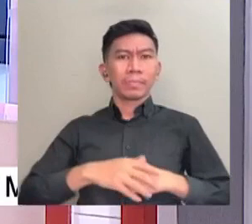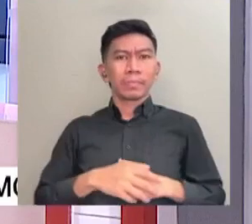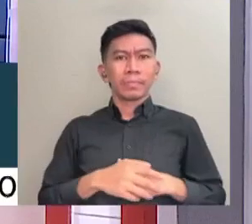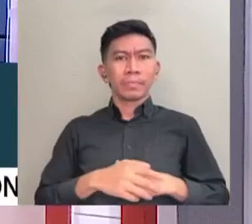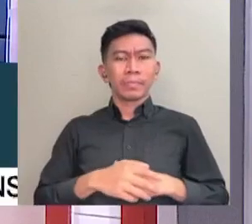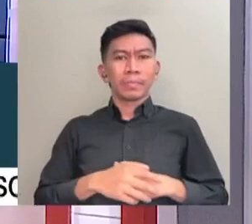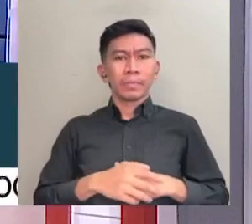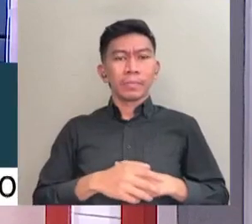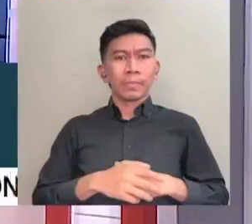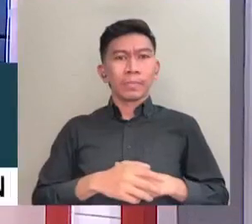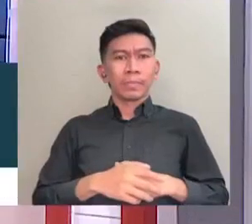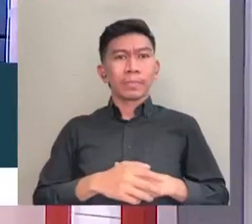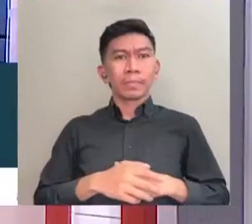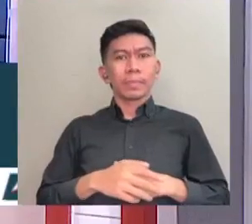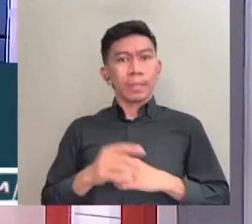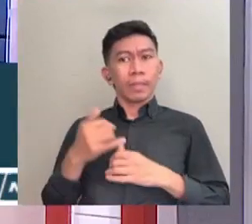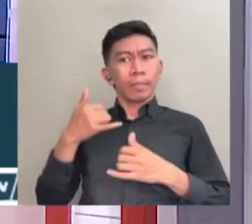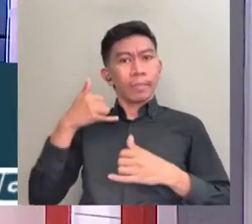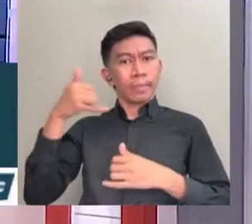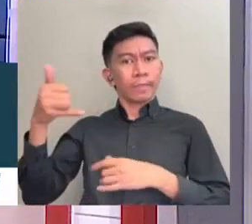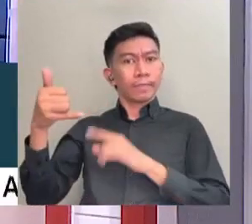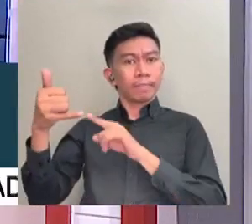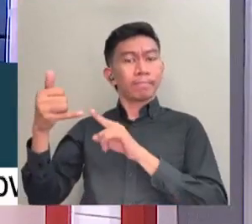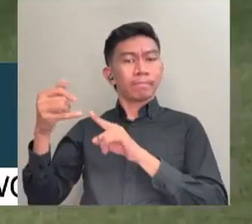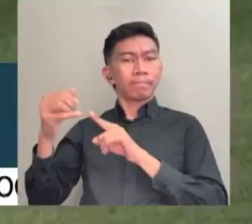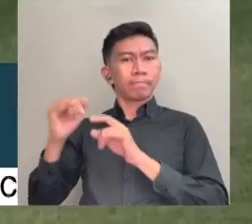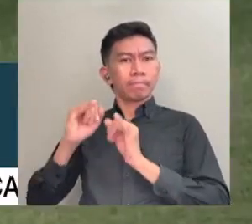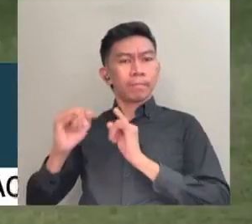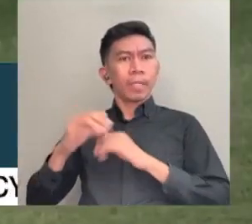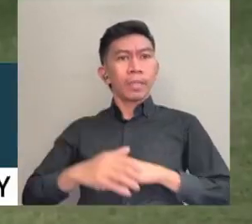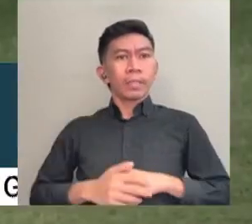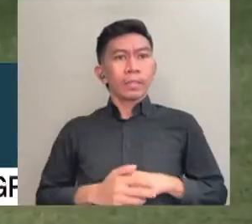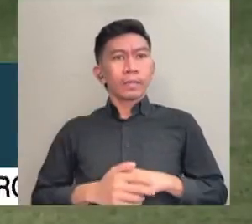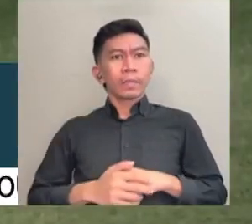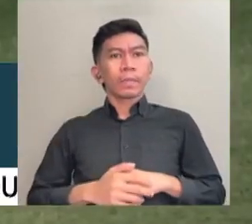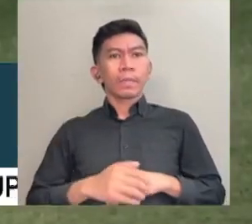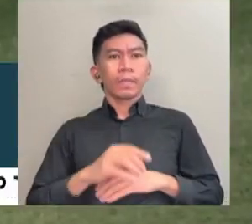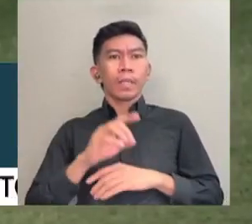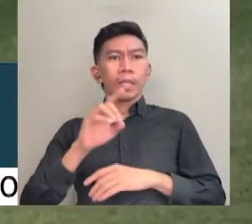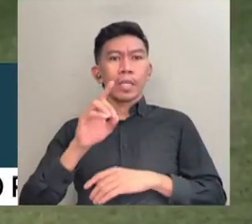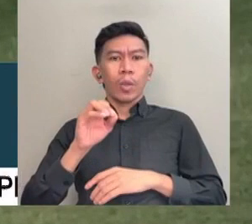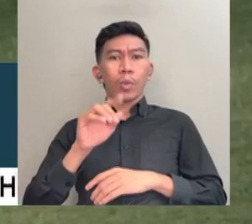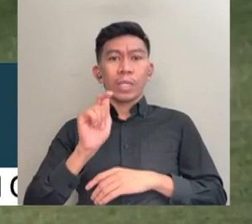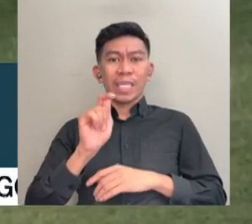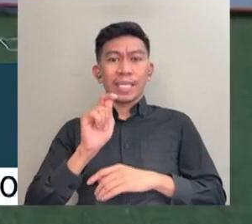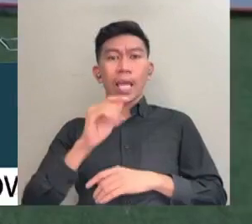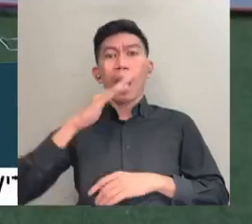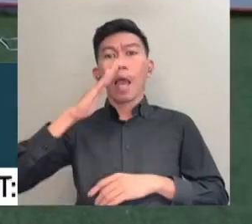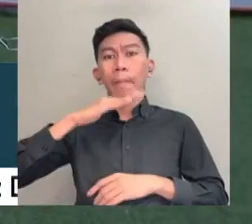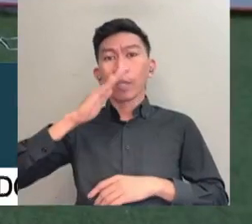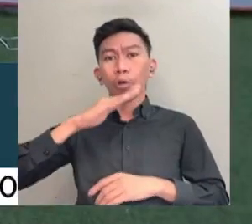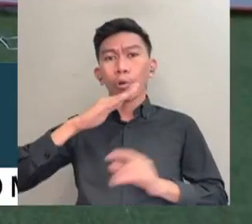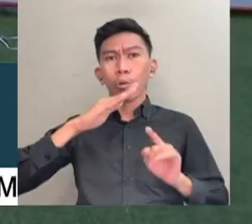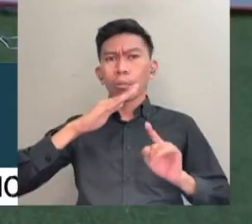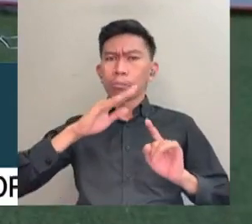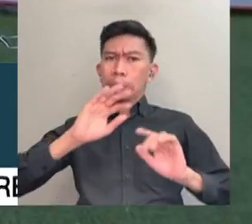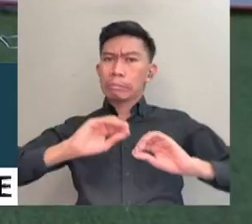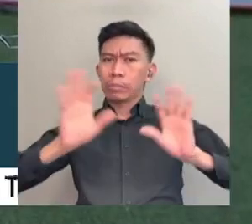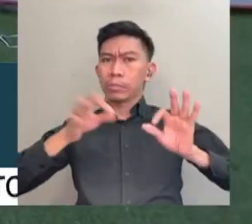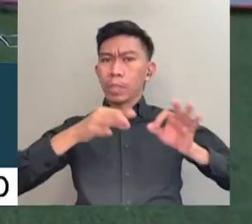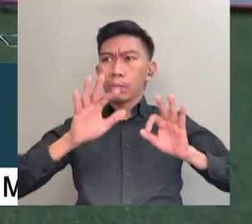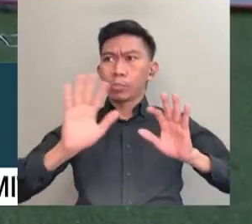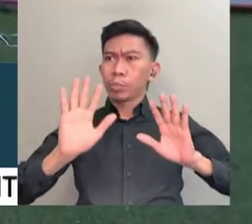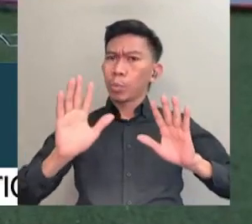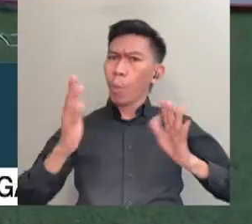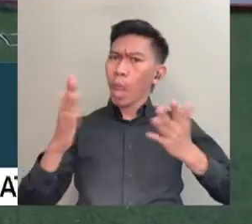far? Stanley, the Department of Tourism Office in Bicol clarifies, government is not stopping tourists from seeing